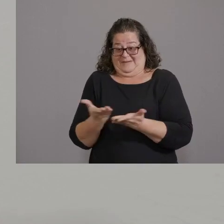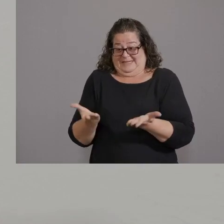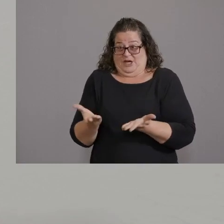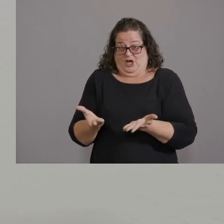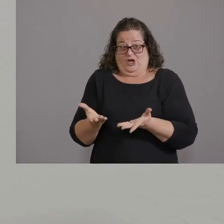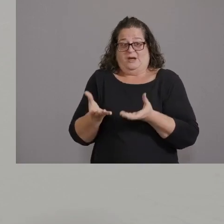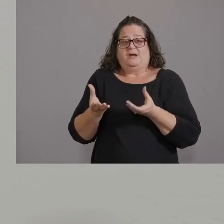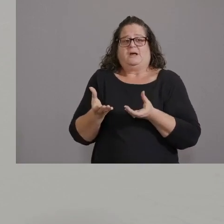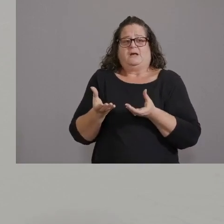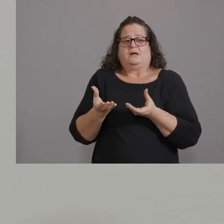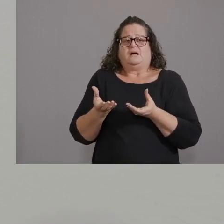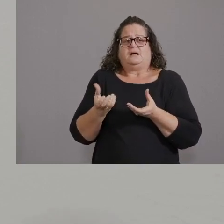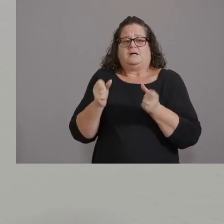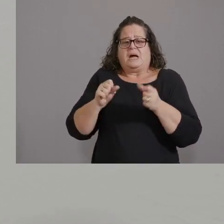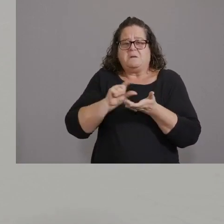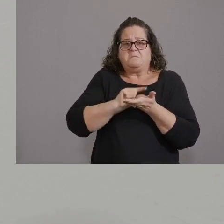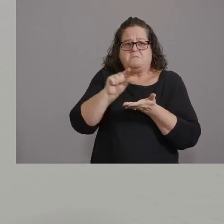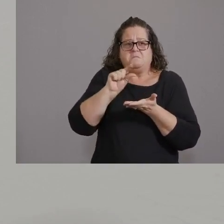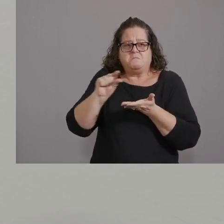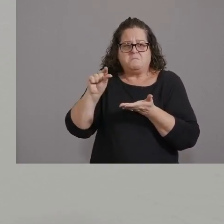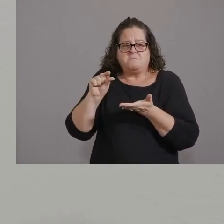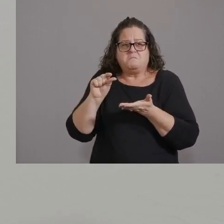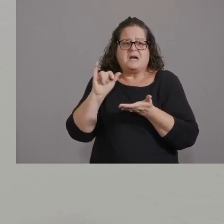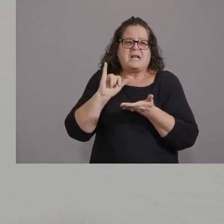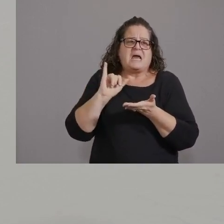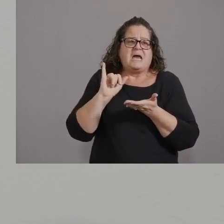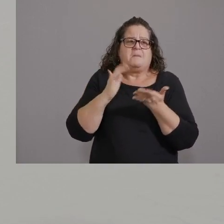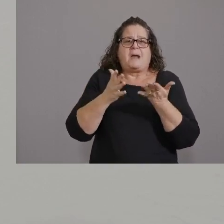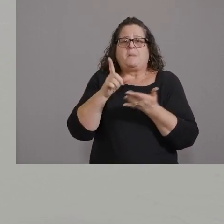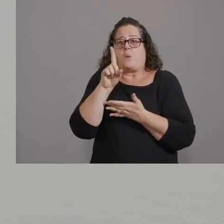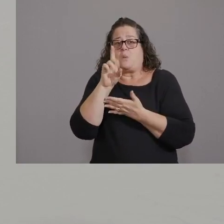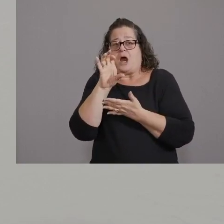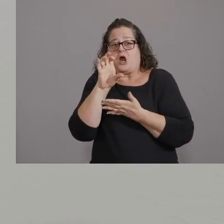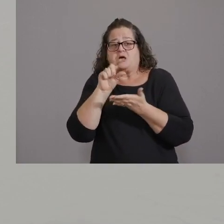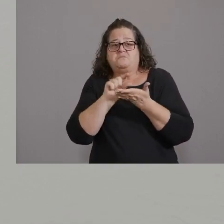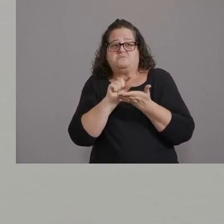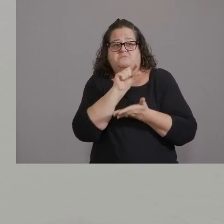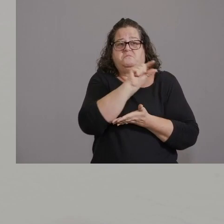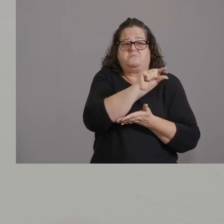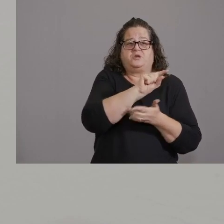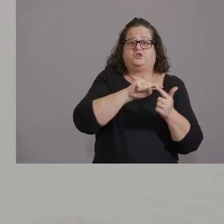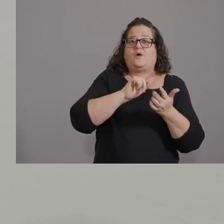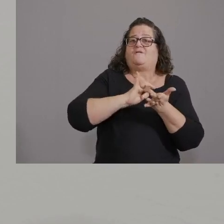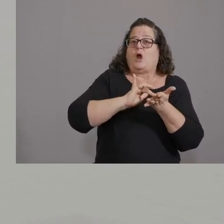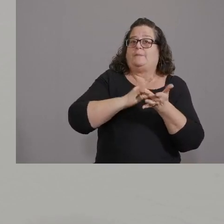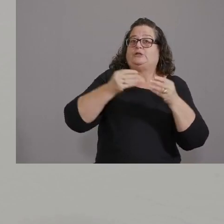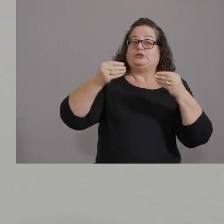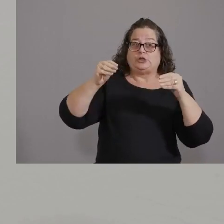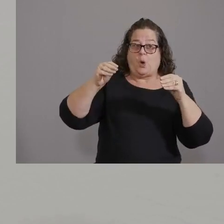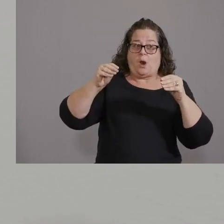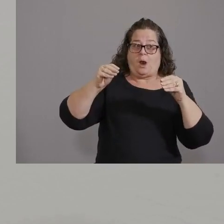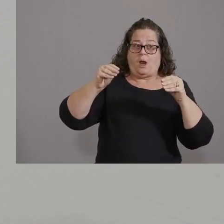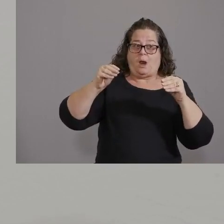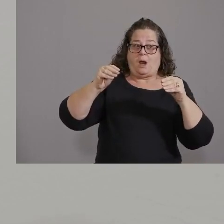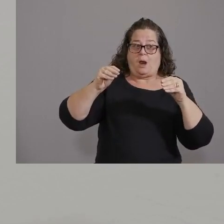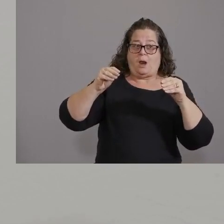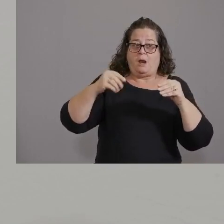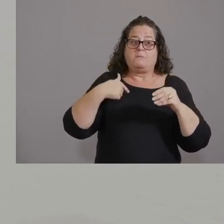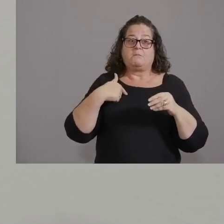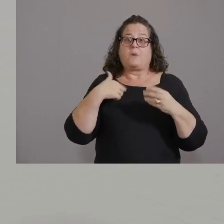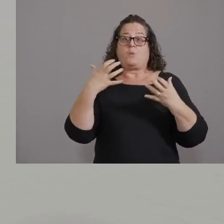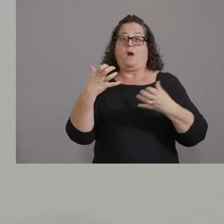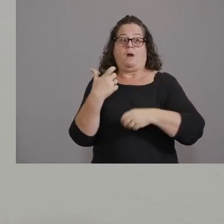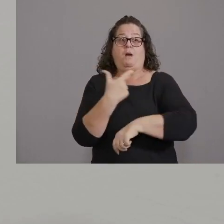like 100 doses to pharmacies that have expressed interest. And so both the state and the counties have been